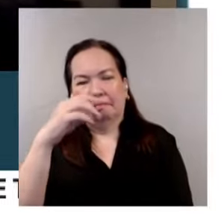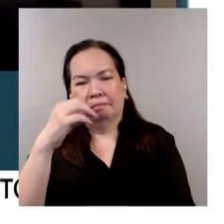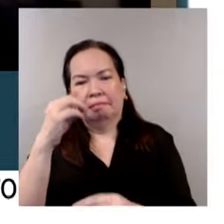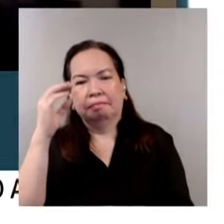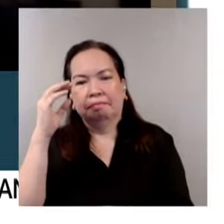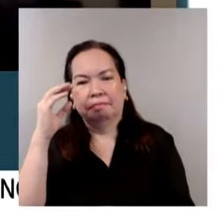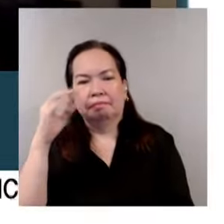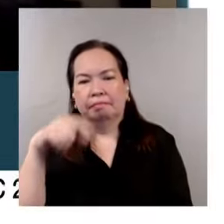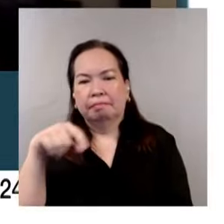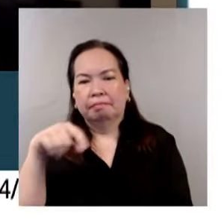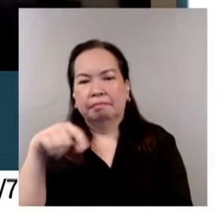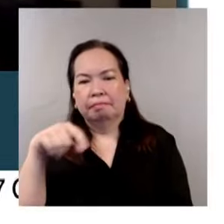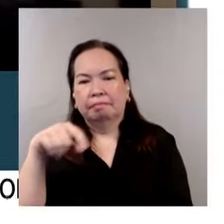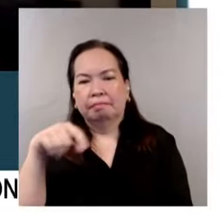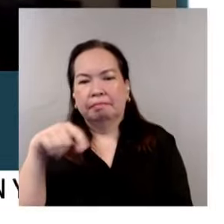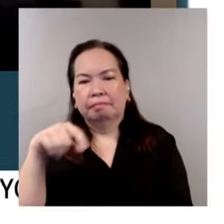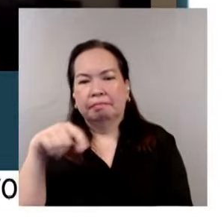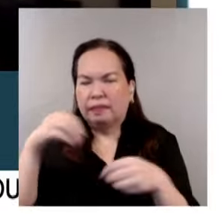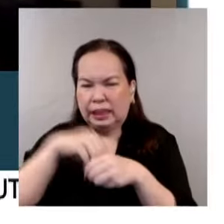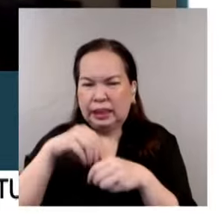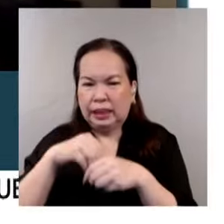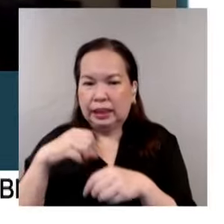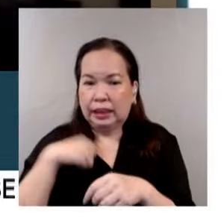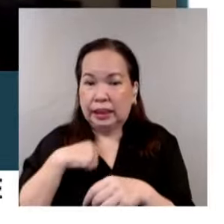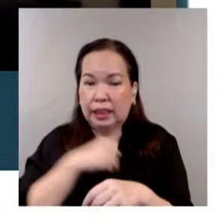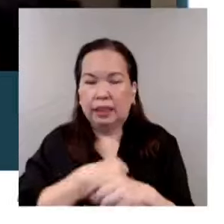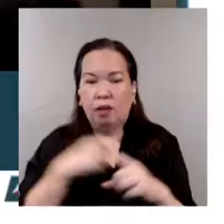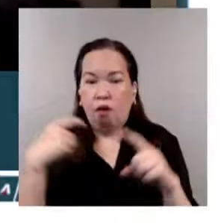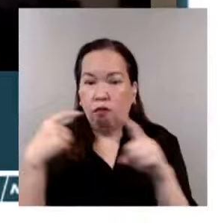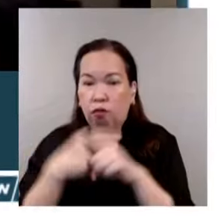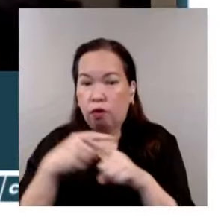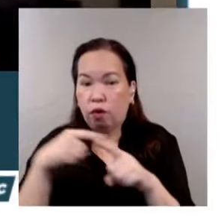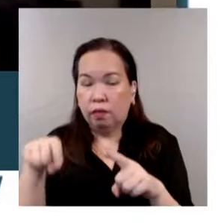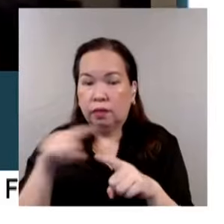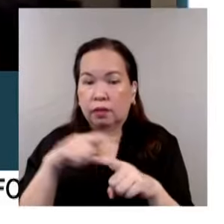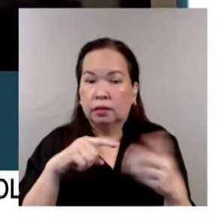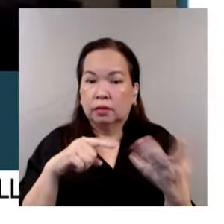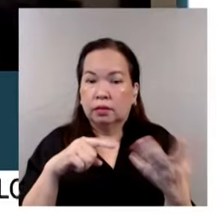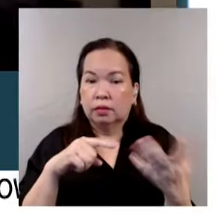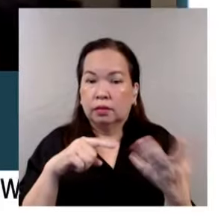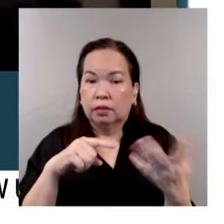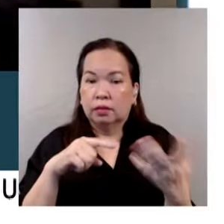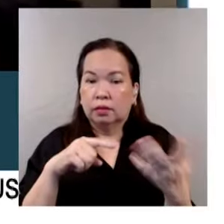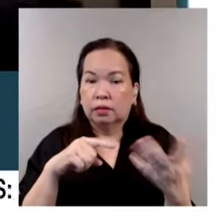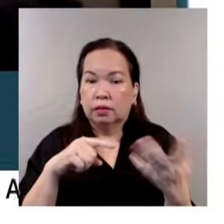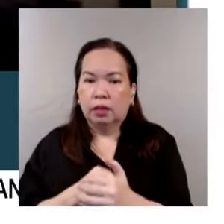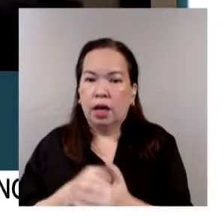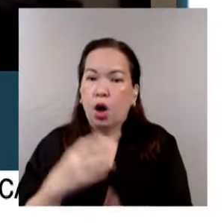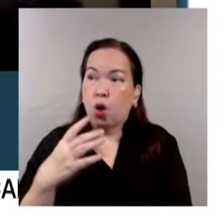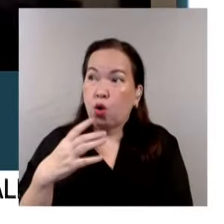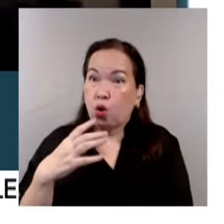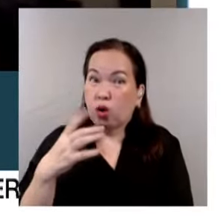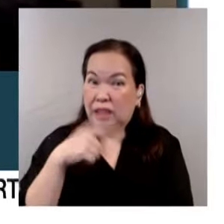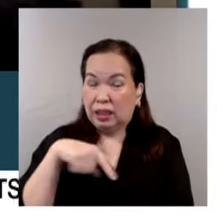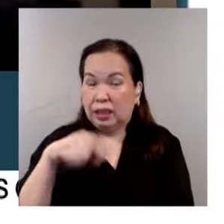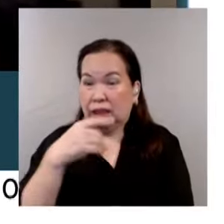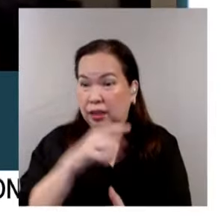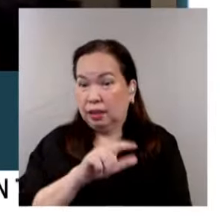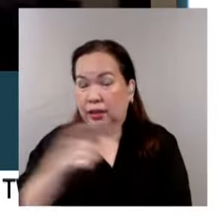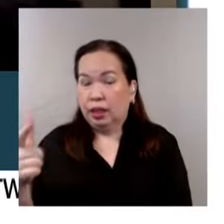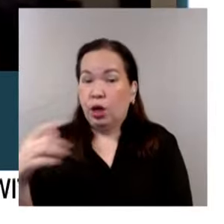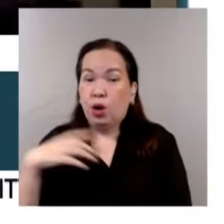we are having our conflict with the House because of the PI. The congressmen have been on